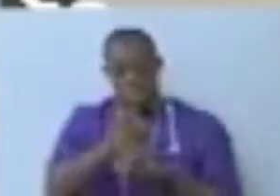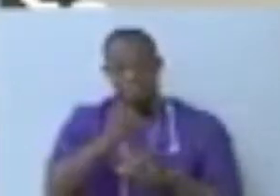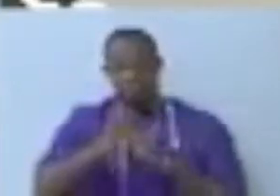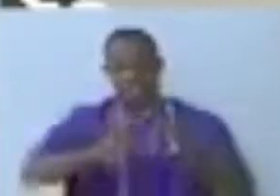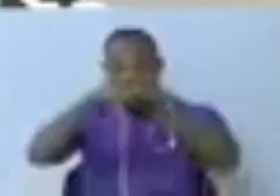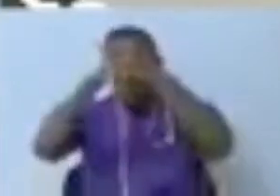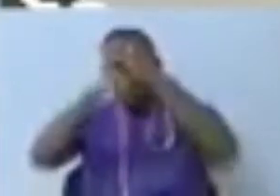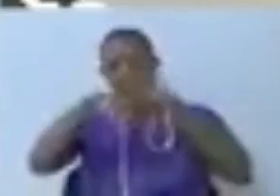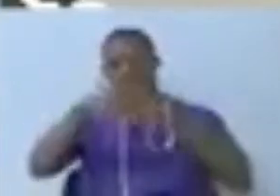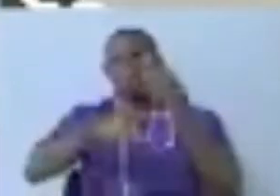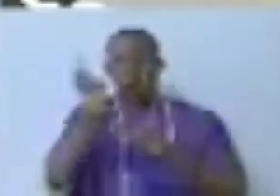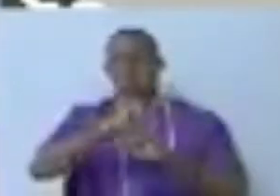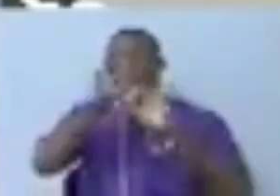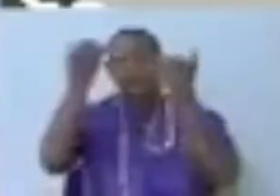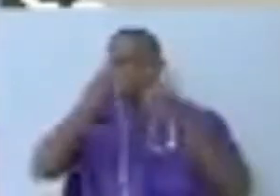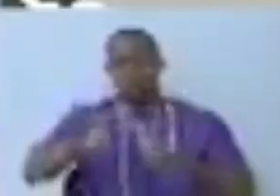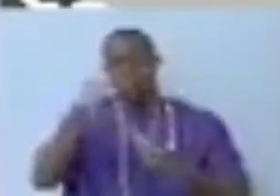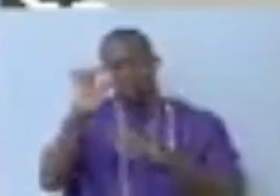And